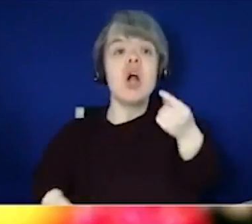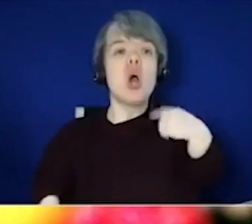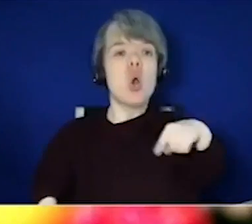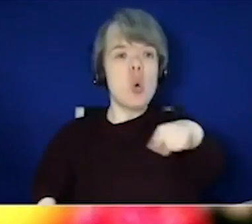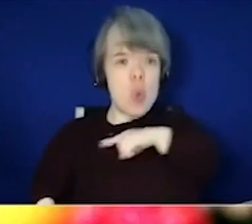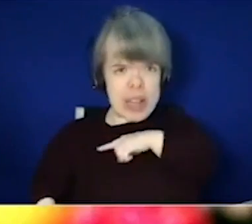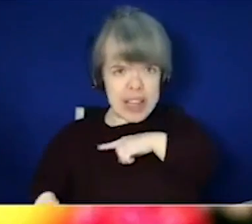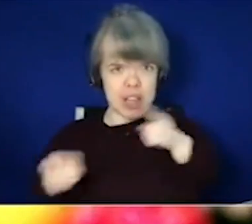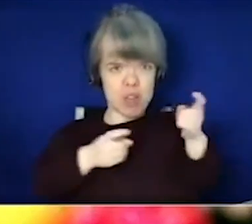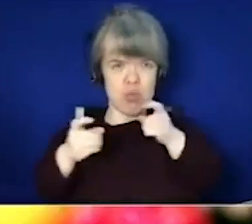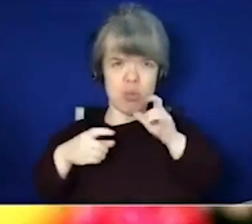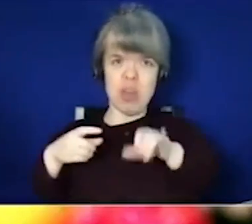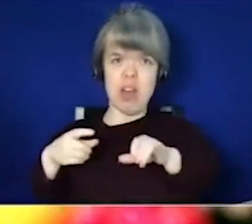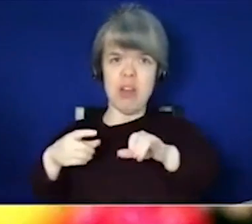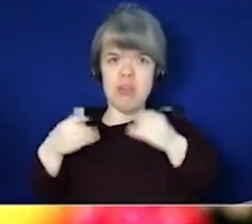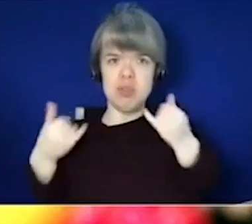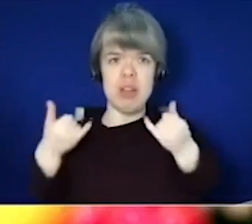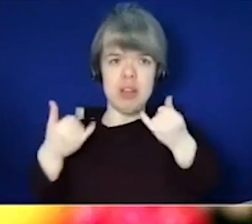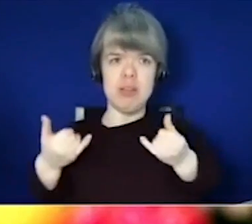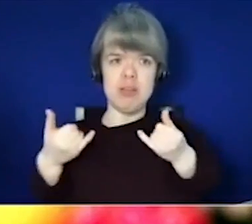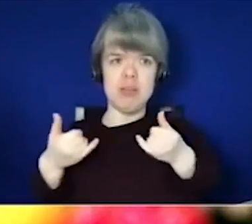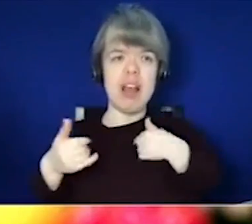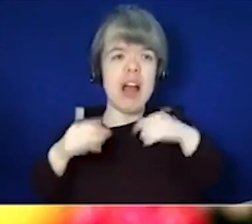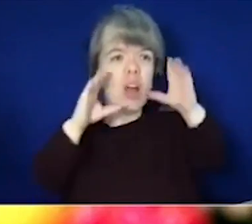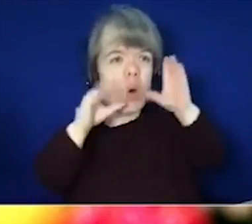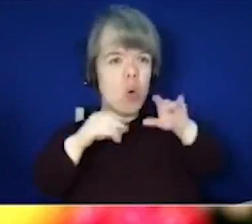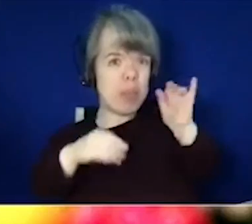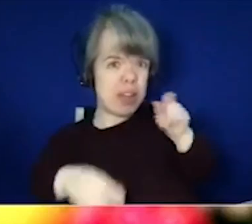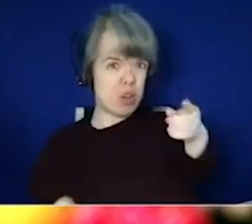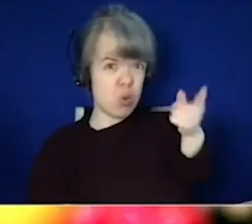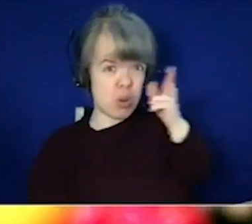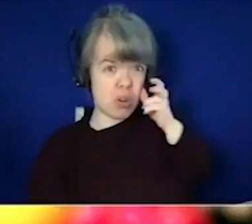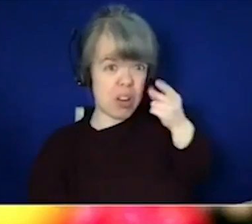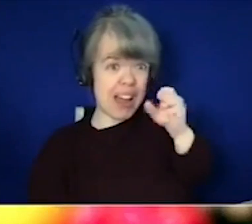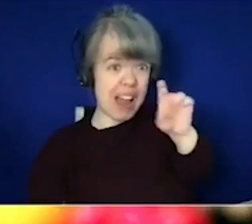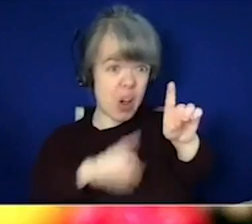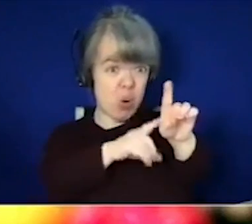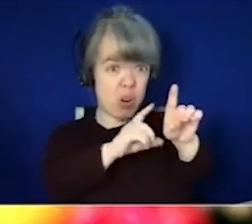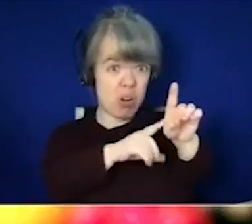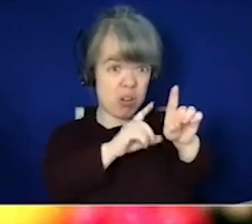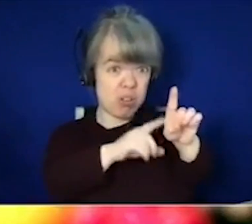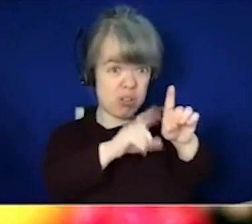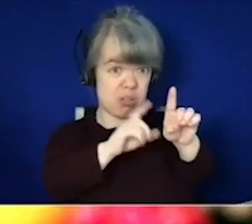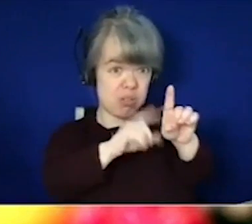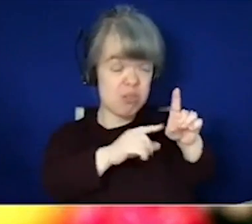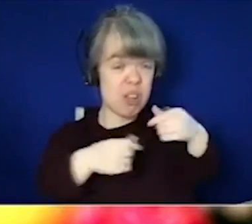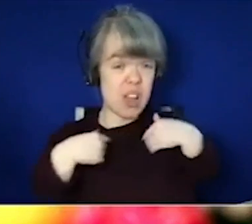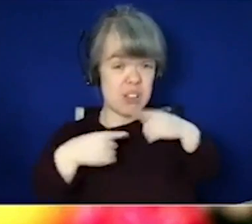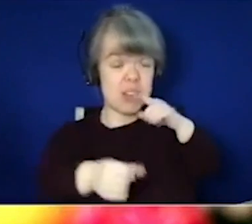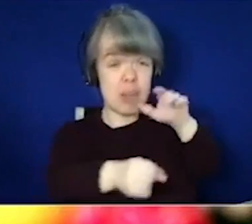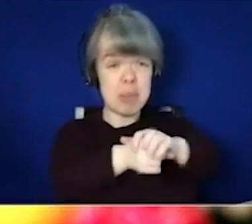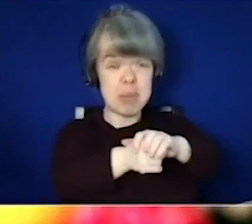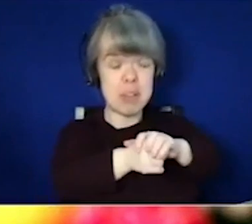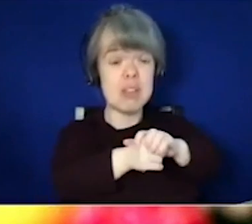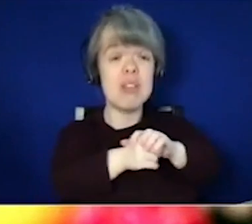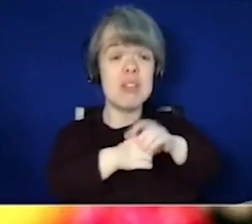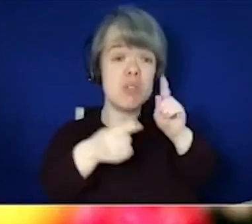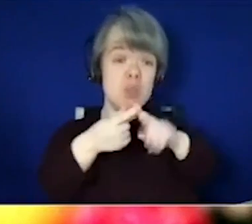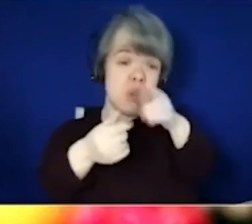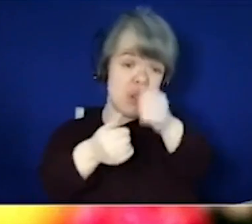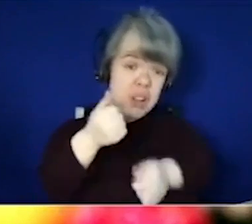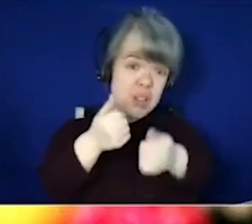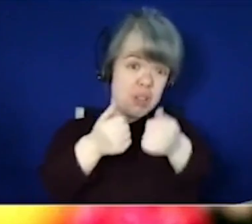you to be able to talk directly with your partners. So more to come. Thank you for the suggestion. It says, it would be helpful for SMs to hear, maybe on a